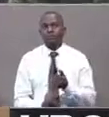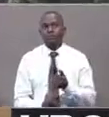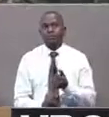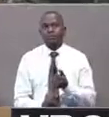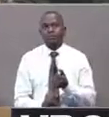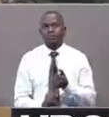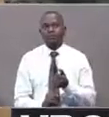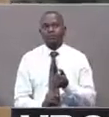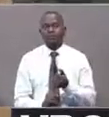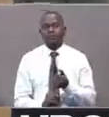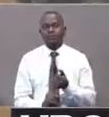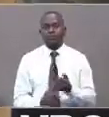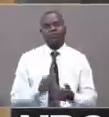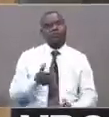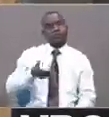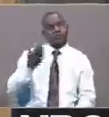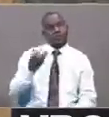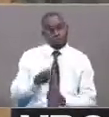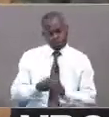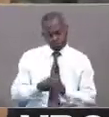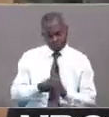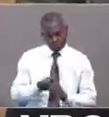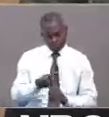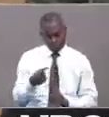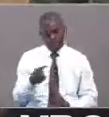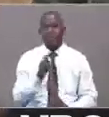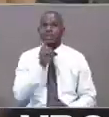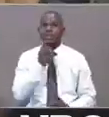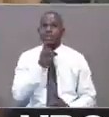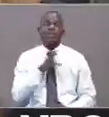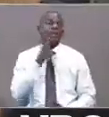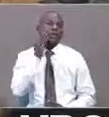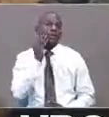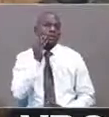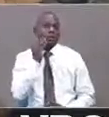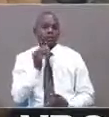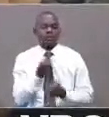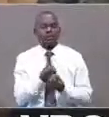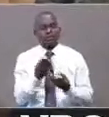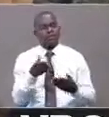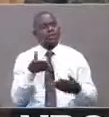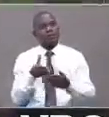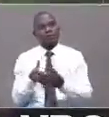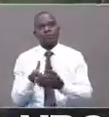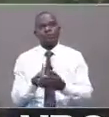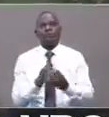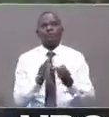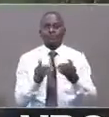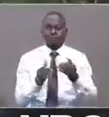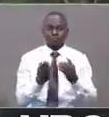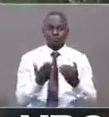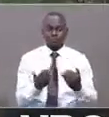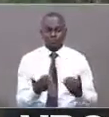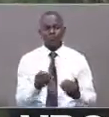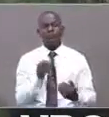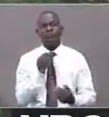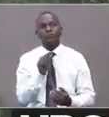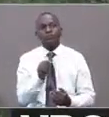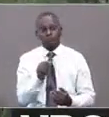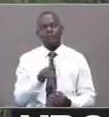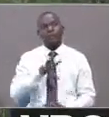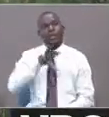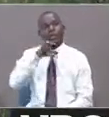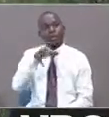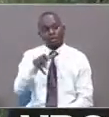Alakara. For the past month, Karamoja, who's been experiencing multiplier effects of insecurity and cattle rustling, with the